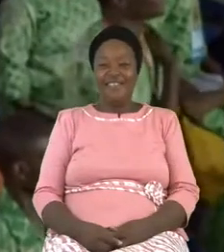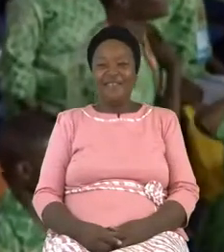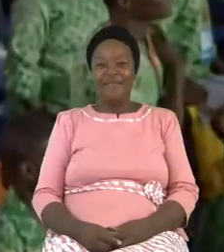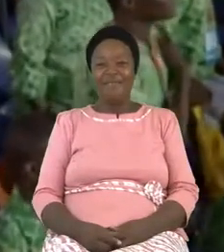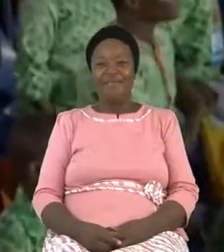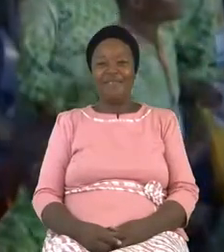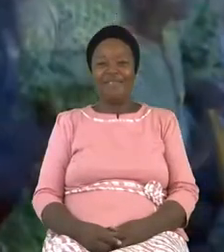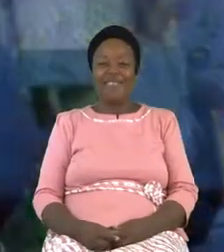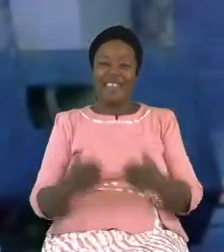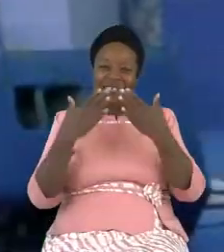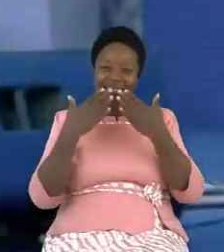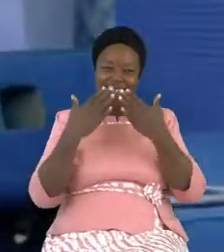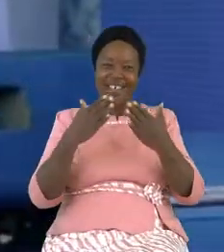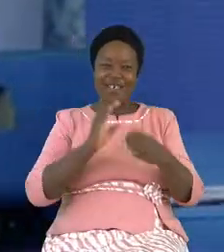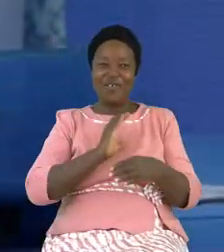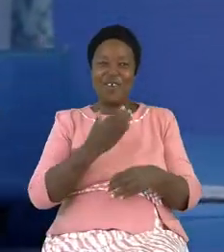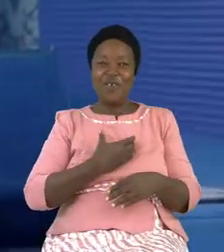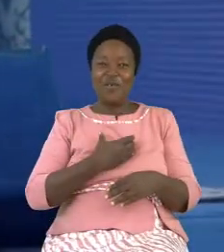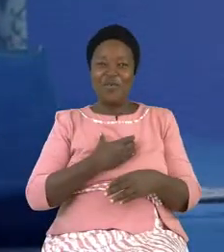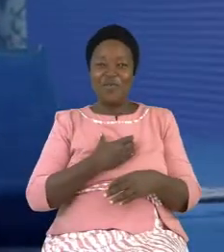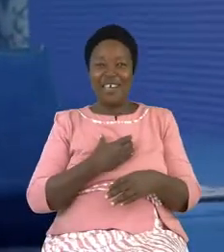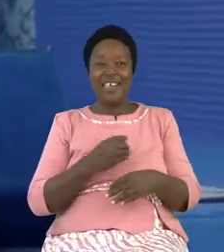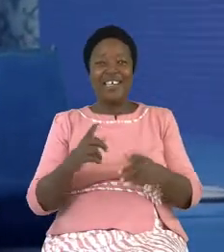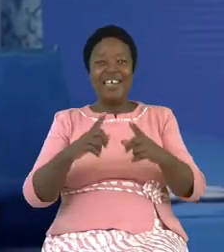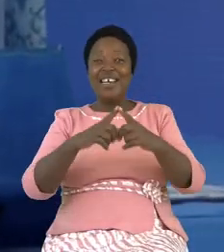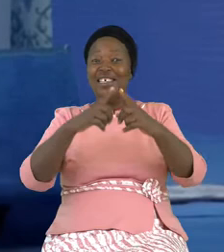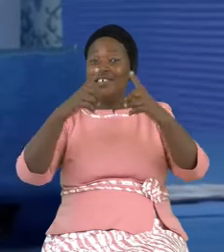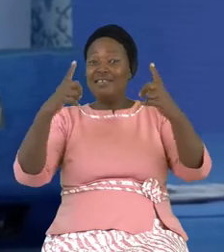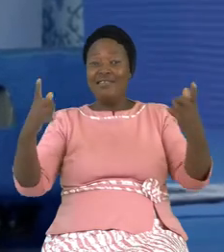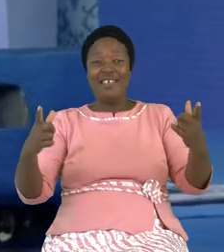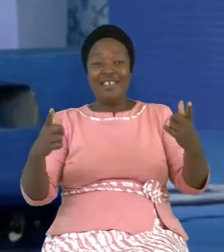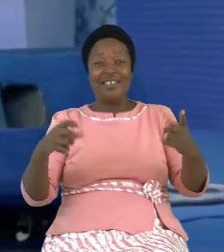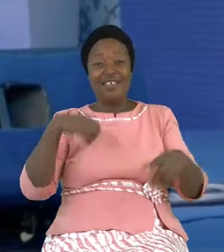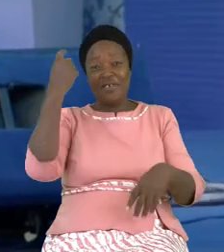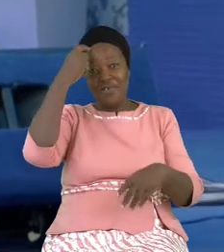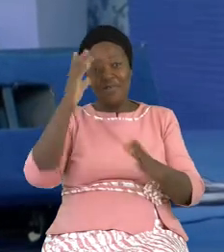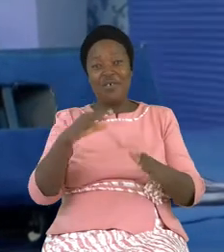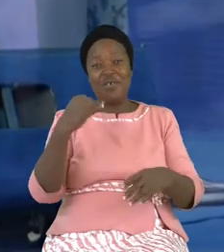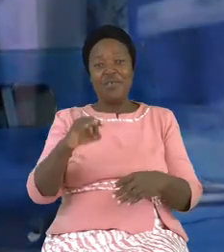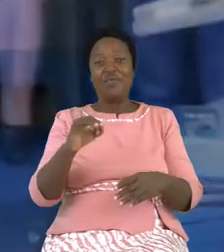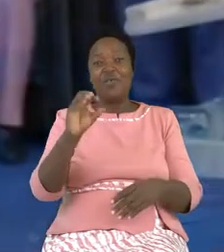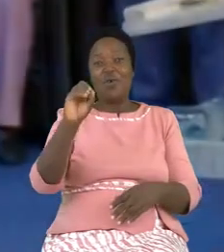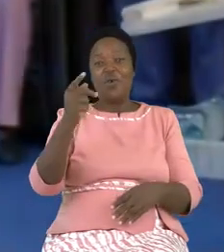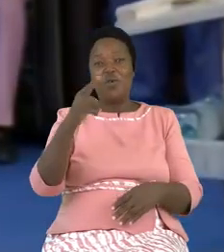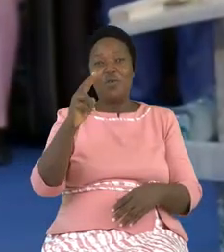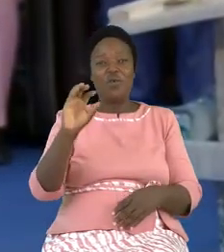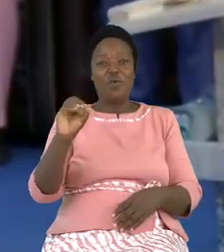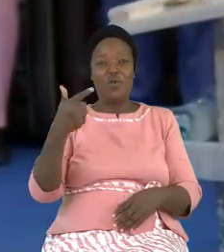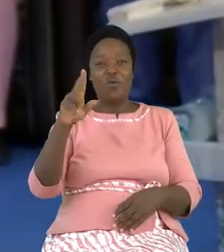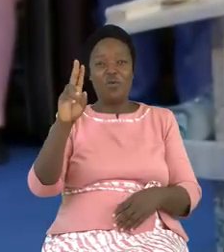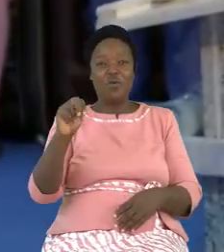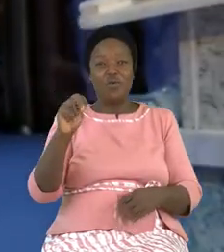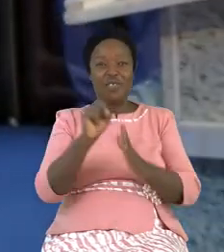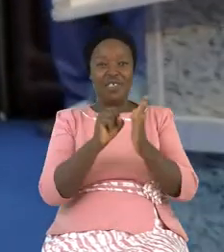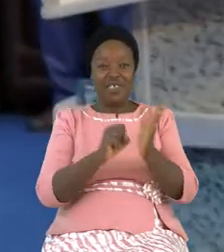Thank you, our executive governor of Ogun State. I praise the Lord for you and for the miracle of dominion